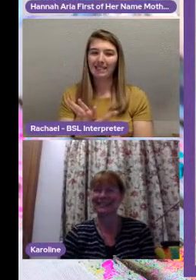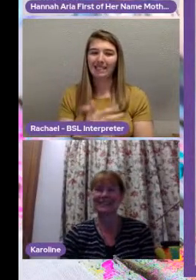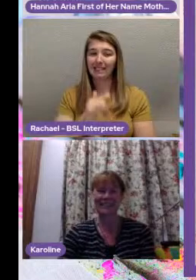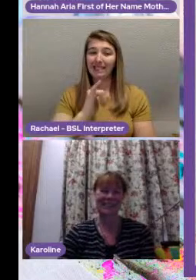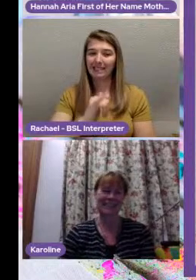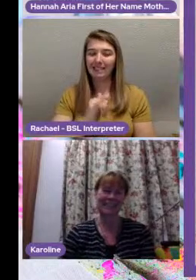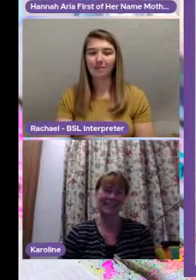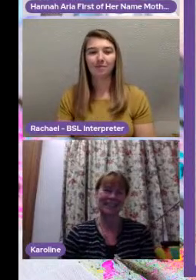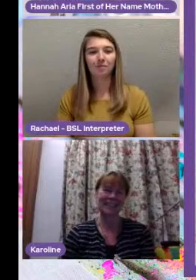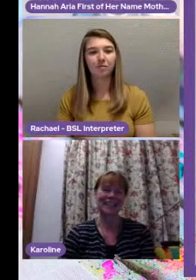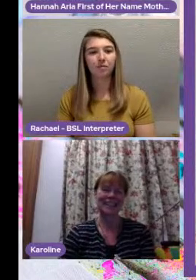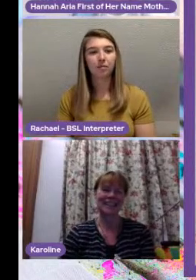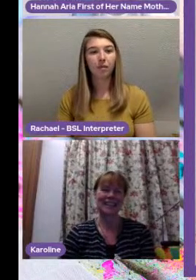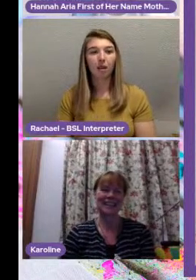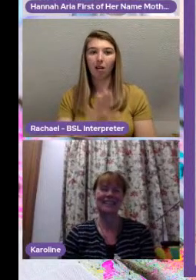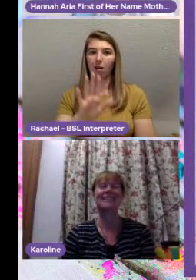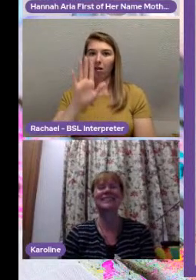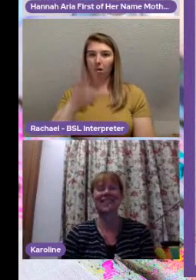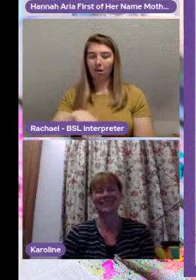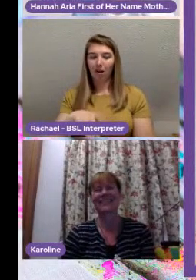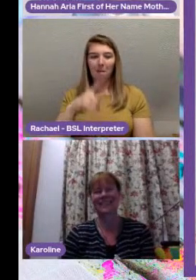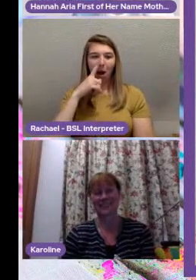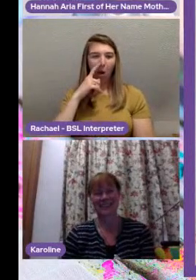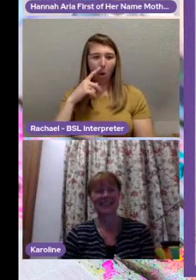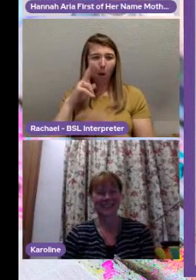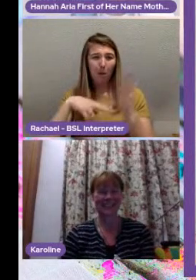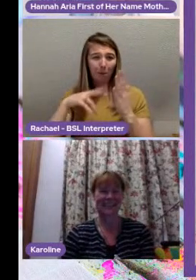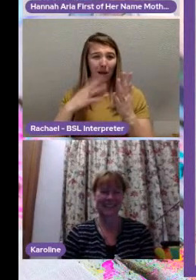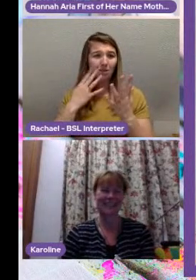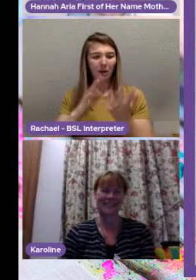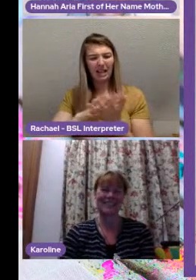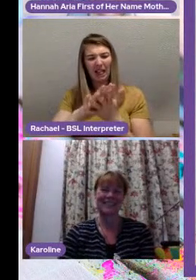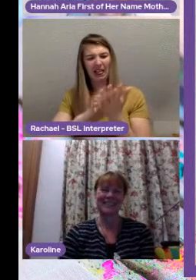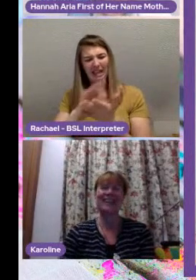Oh, and that oil paints are even worse to try and clean off, aren't they?